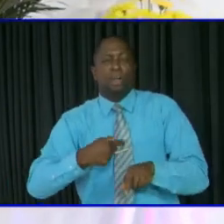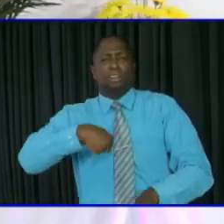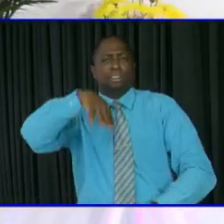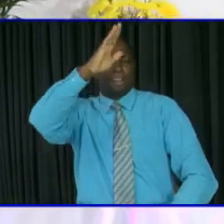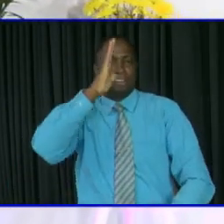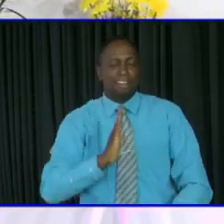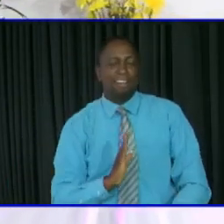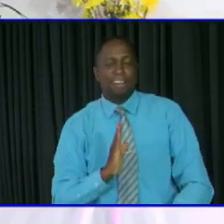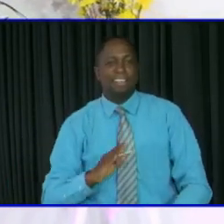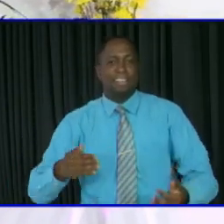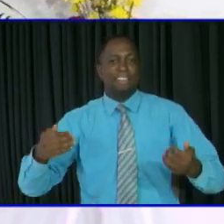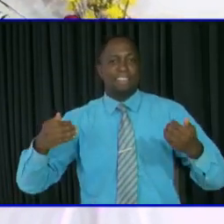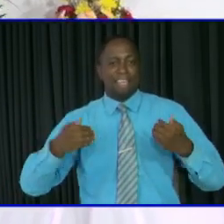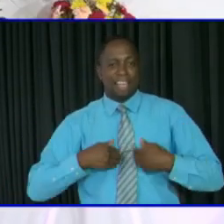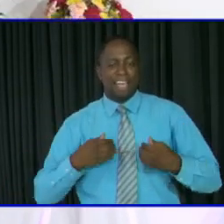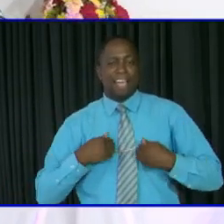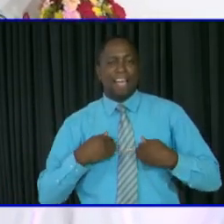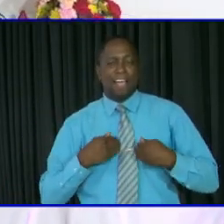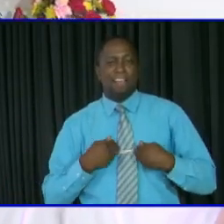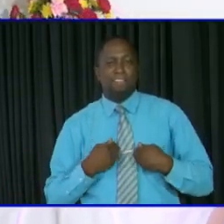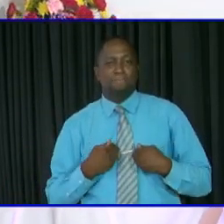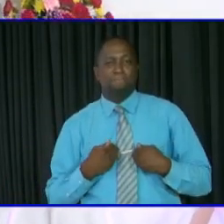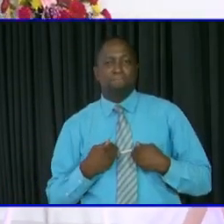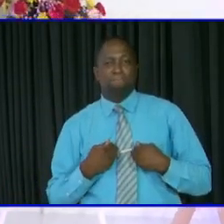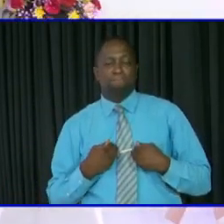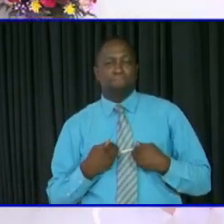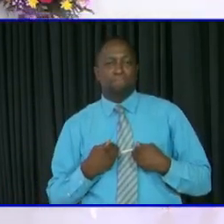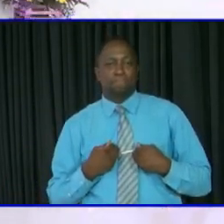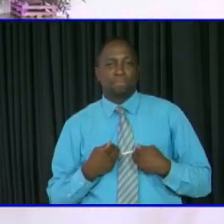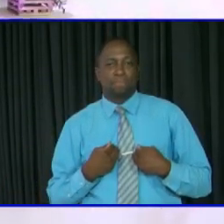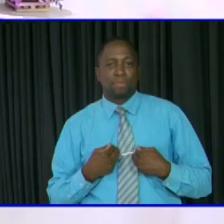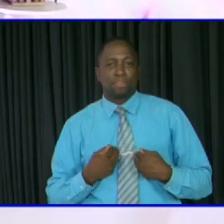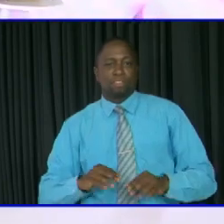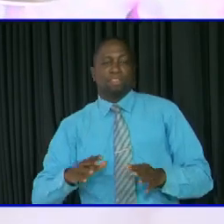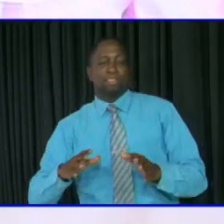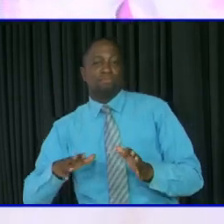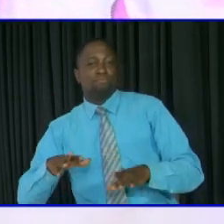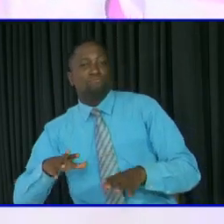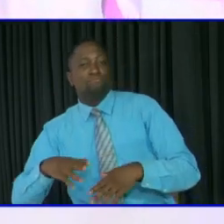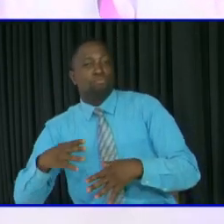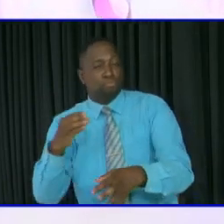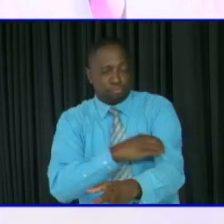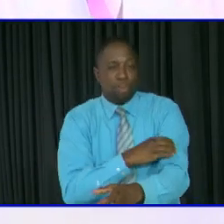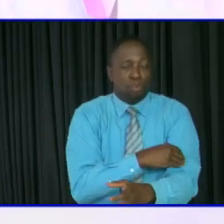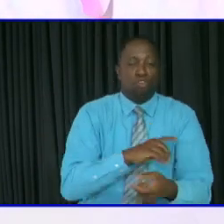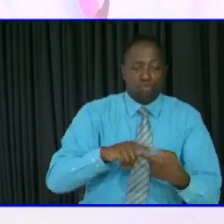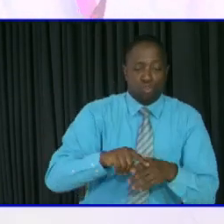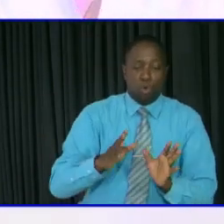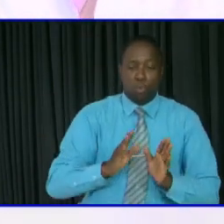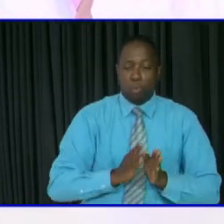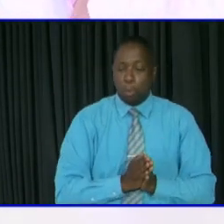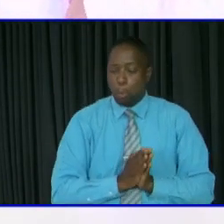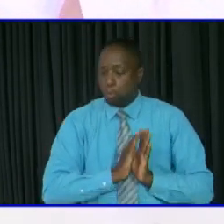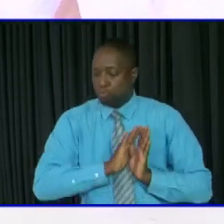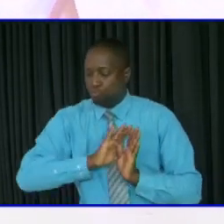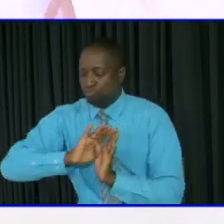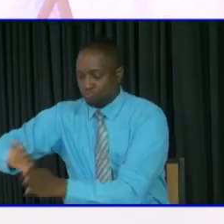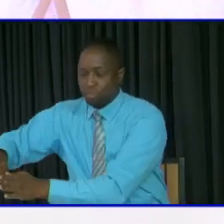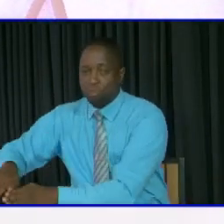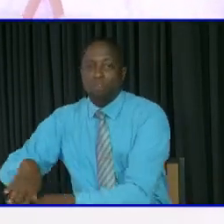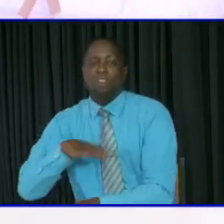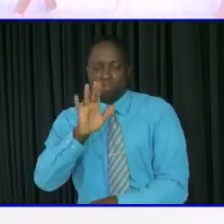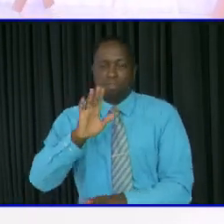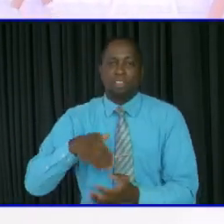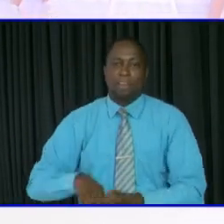to engineer a road through your Red Sea. The Holy Spirit is telling you that while your mountain may